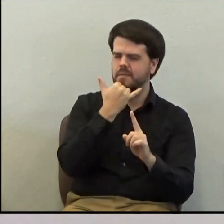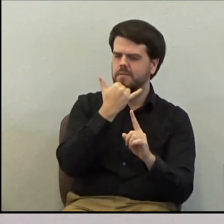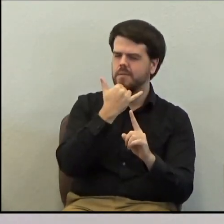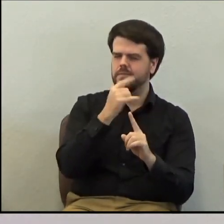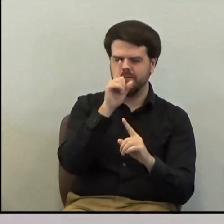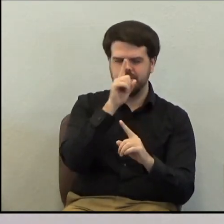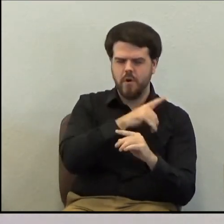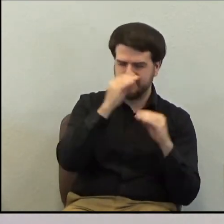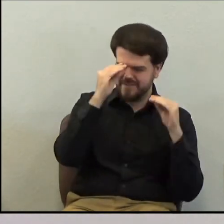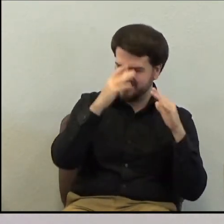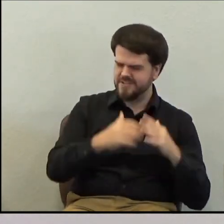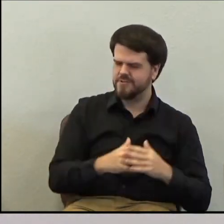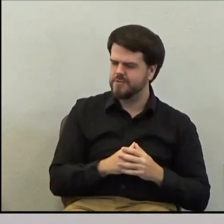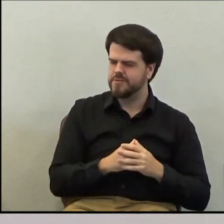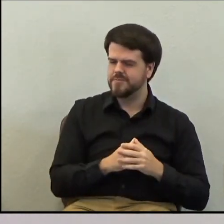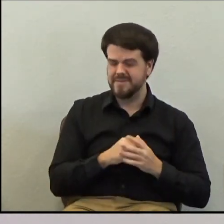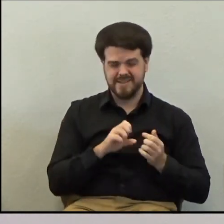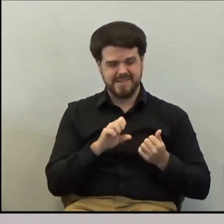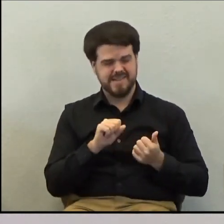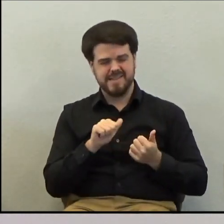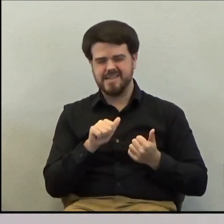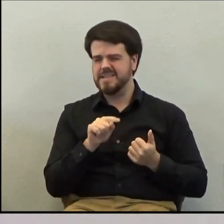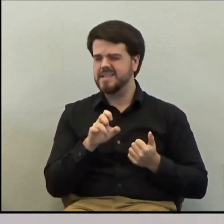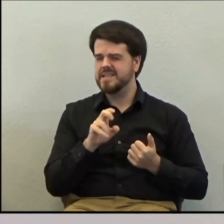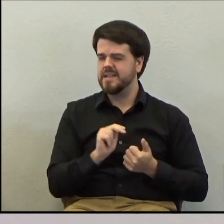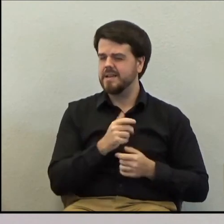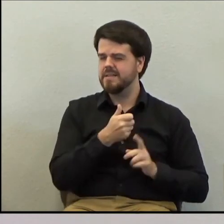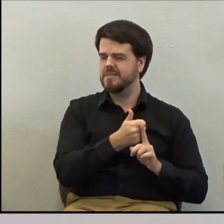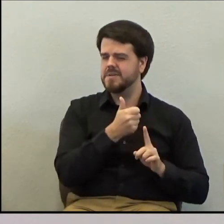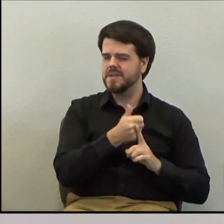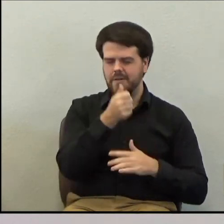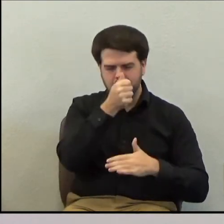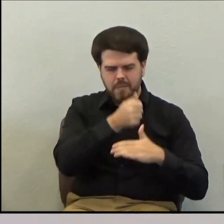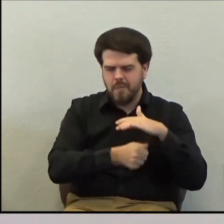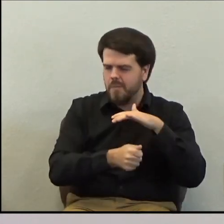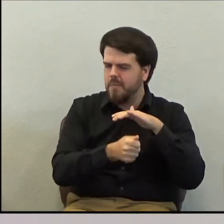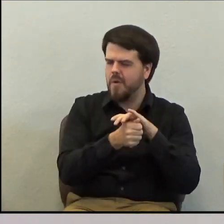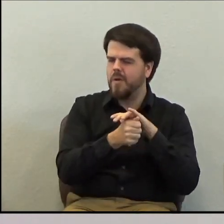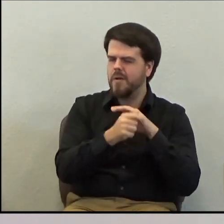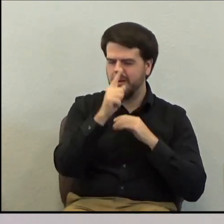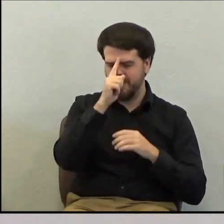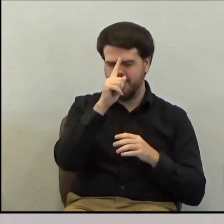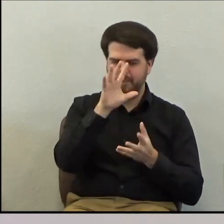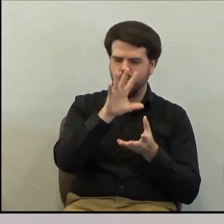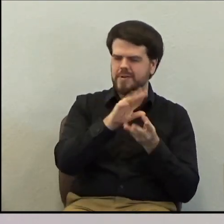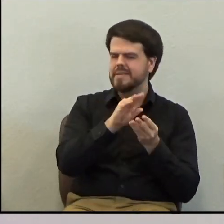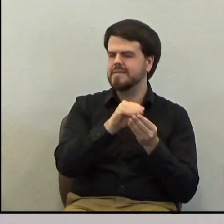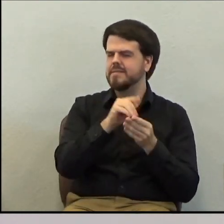Even Satan himself masquerading as an angel of light.